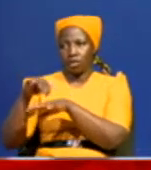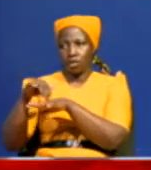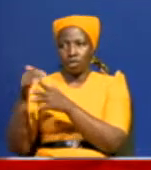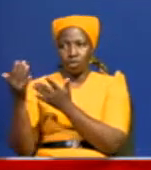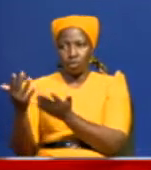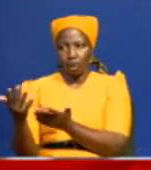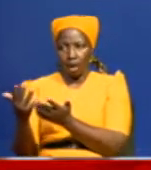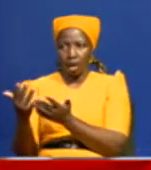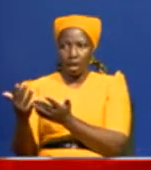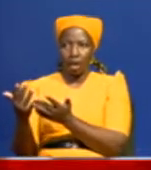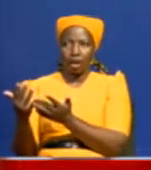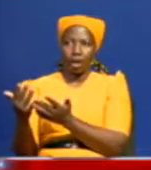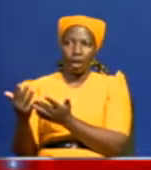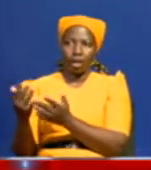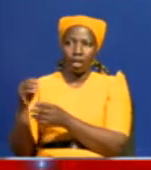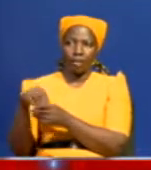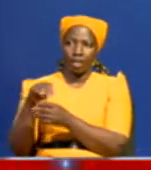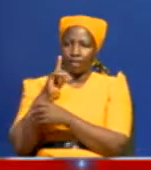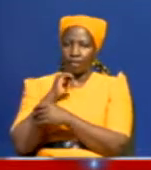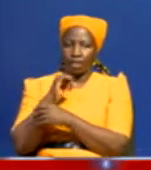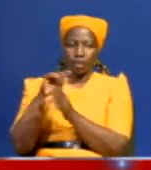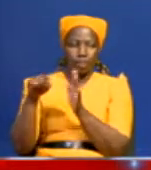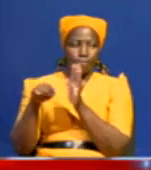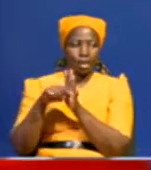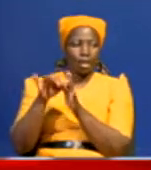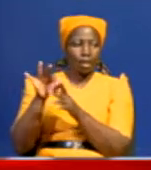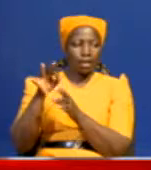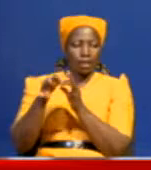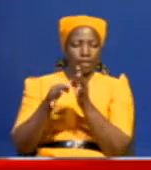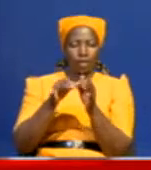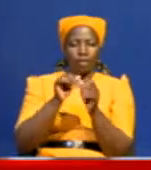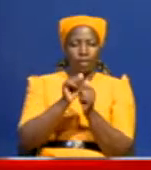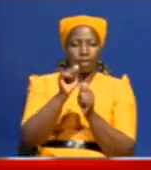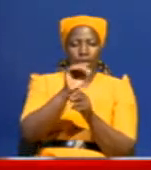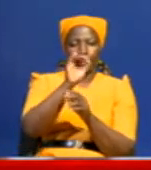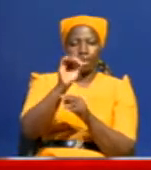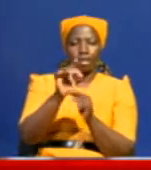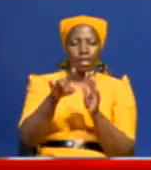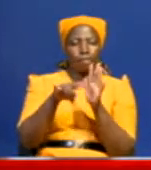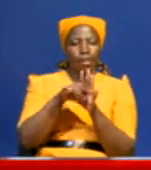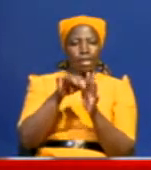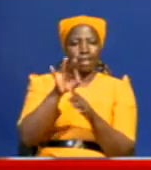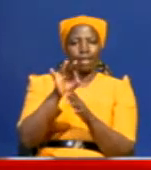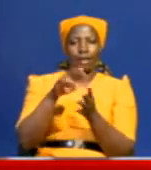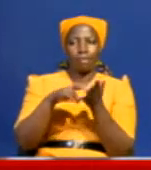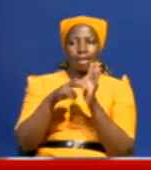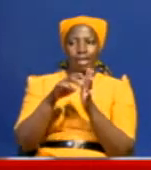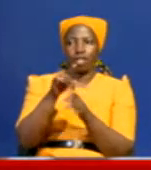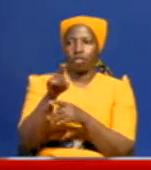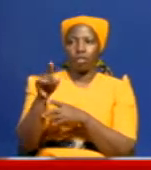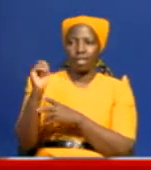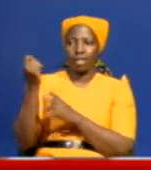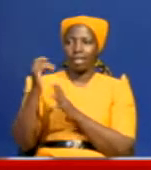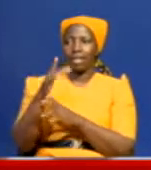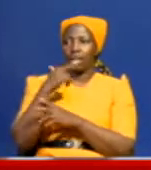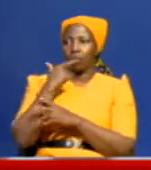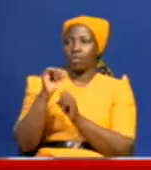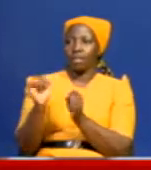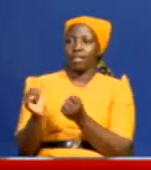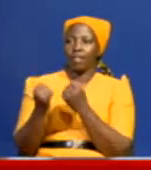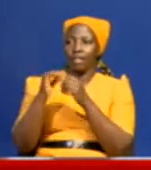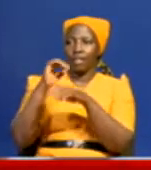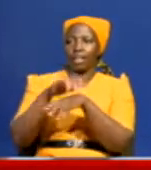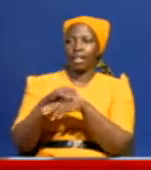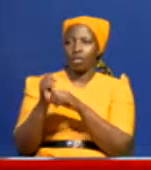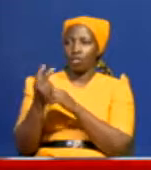particular time, we -3. If it was 15%, it's -3. So those Kenyans 12. Who save there, they will get 12%.